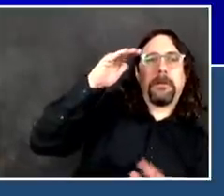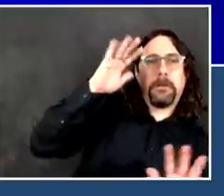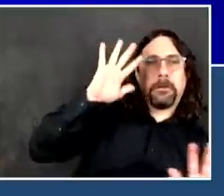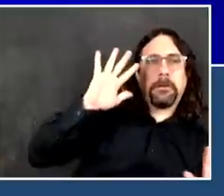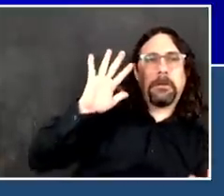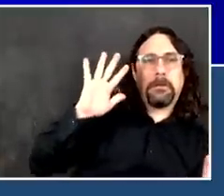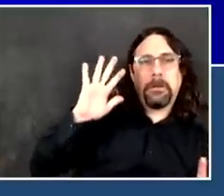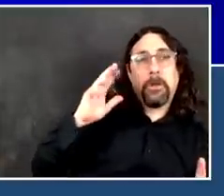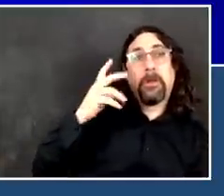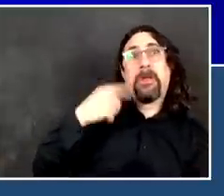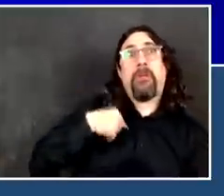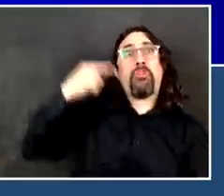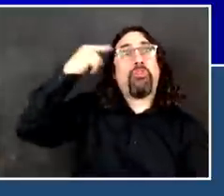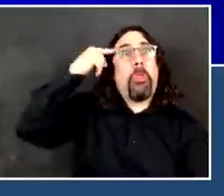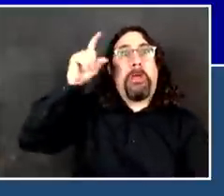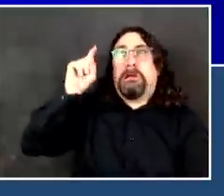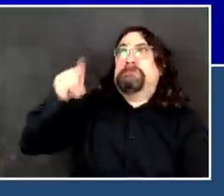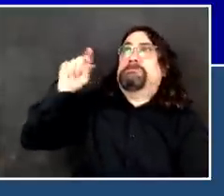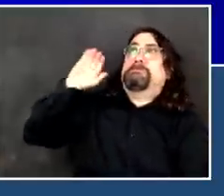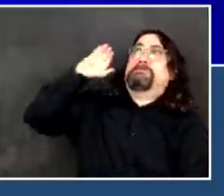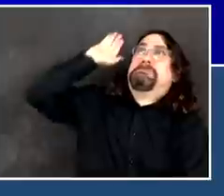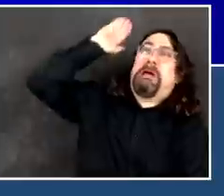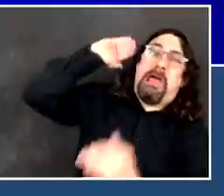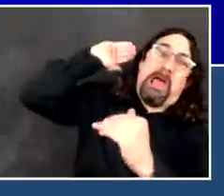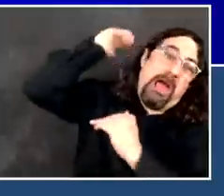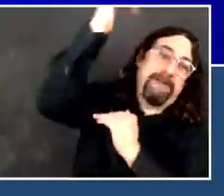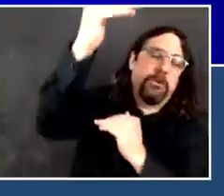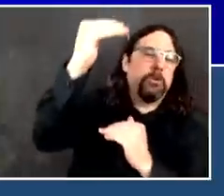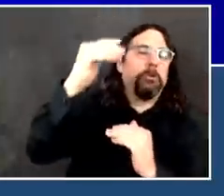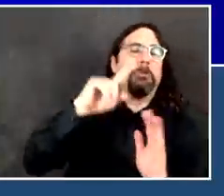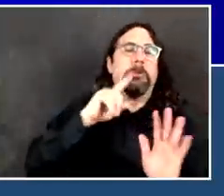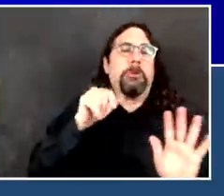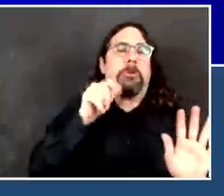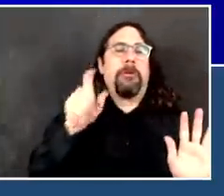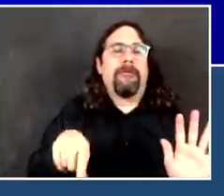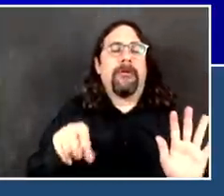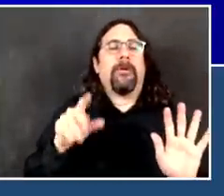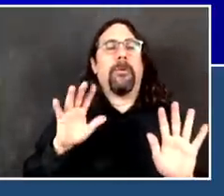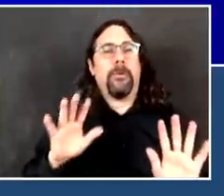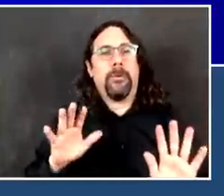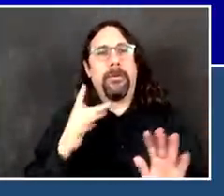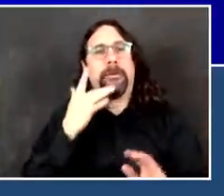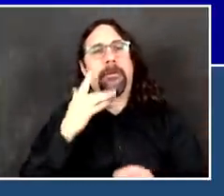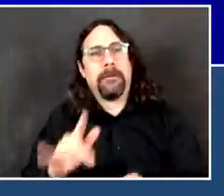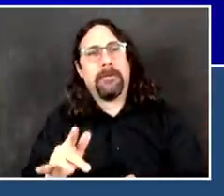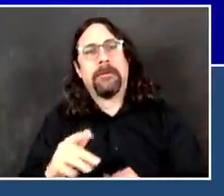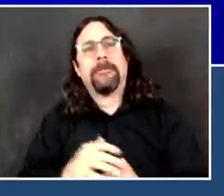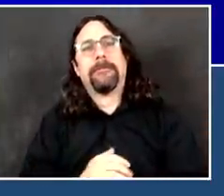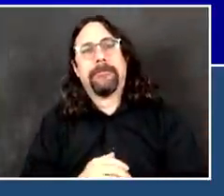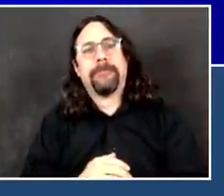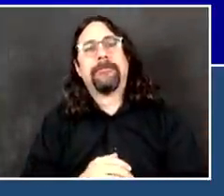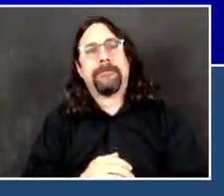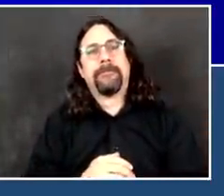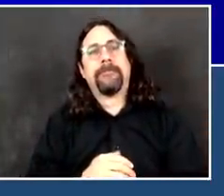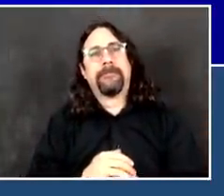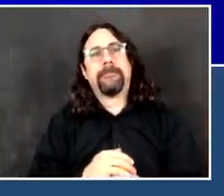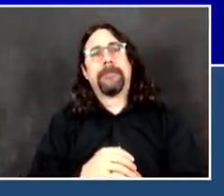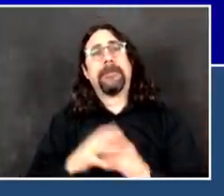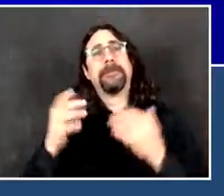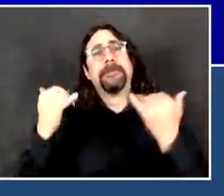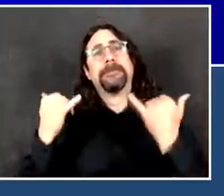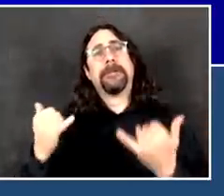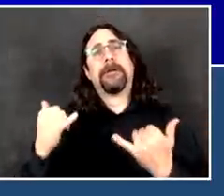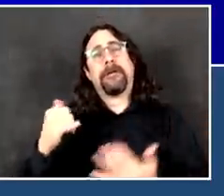today we can say that thank God we have the ventilators to get through this week. We have the ventilators for the immediate future.